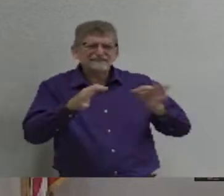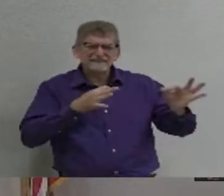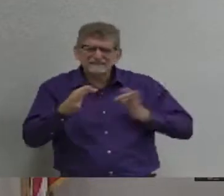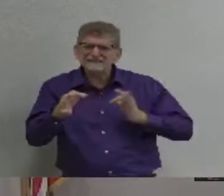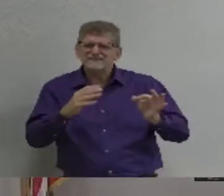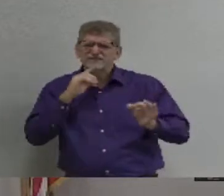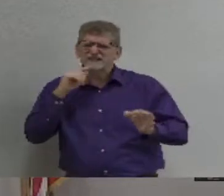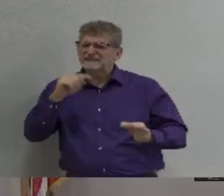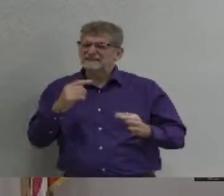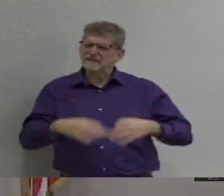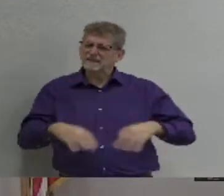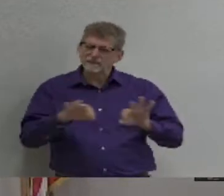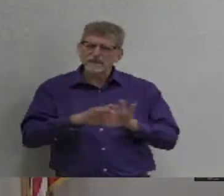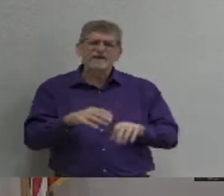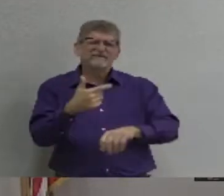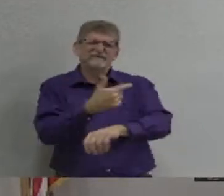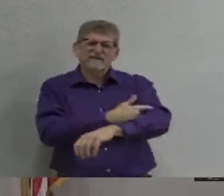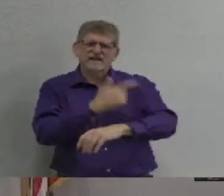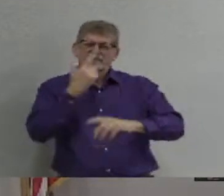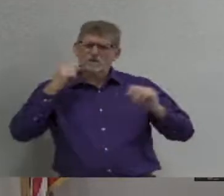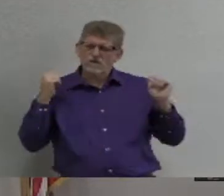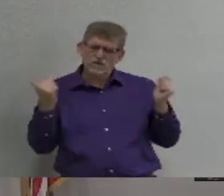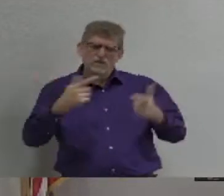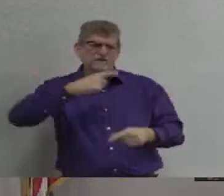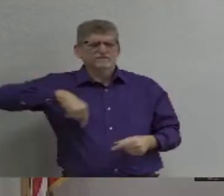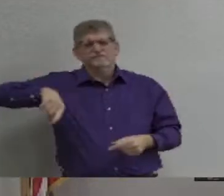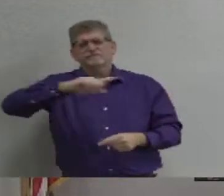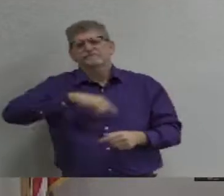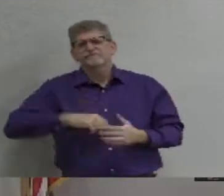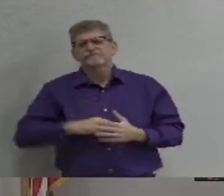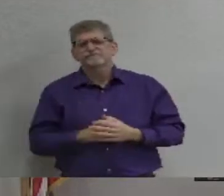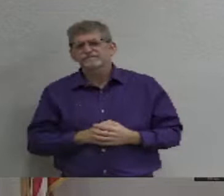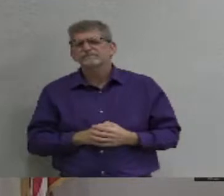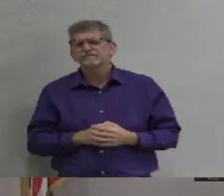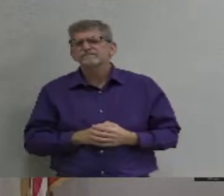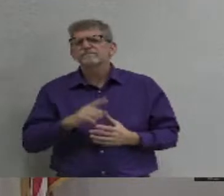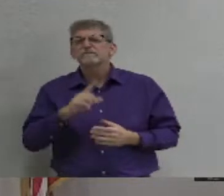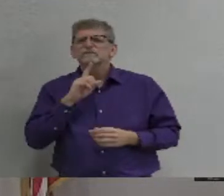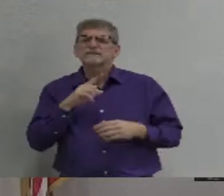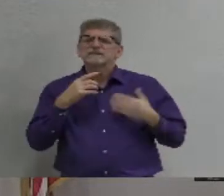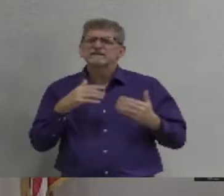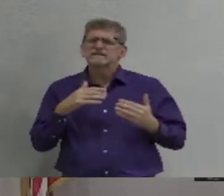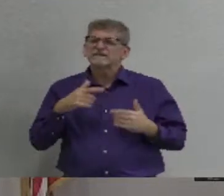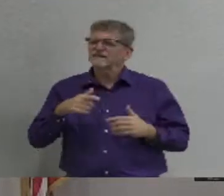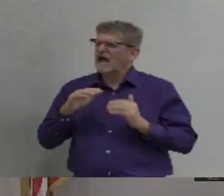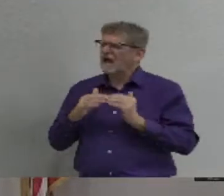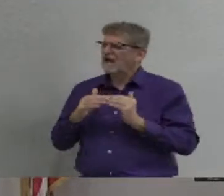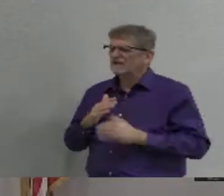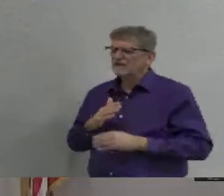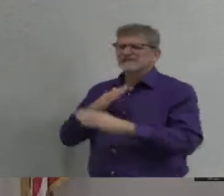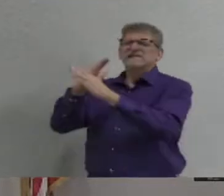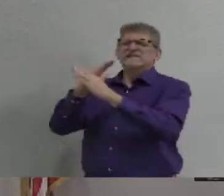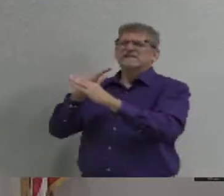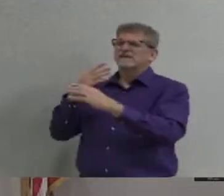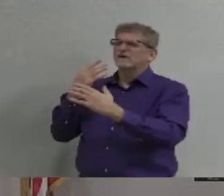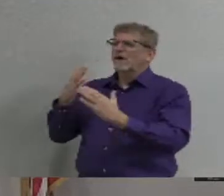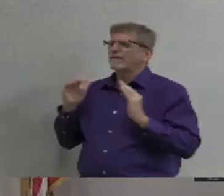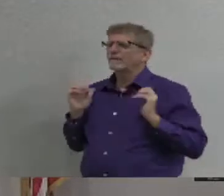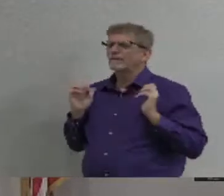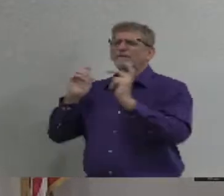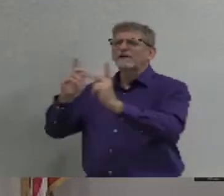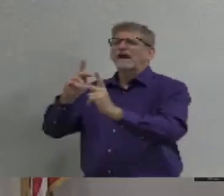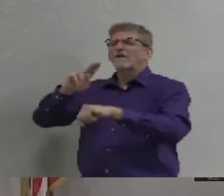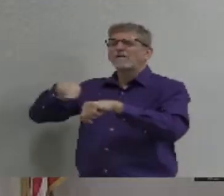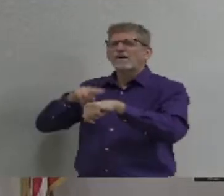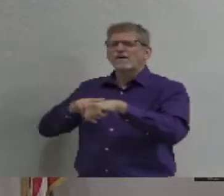is for all of us to take another step towards getting back to normal. I mean, that's what everybody wants, is to get back